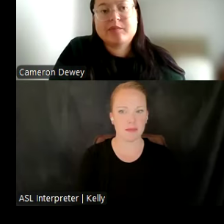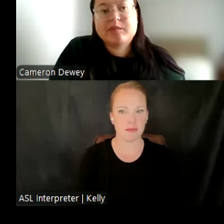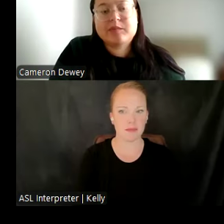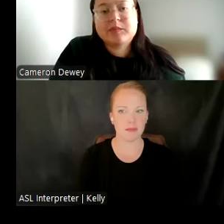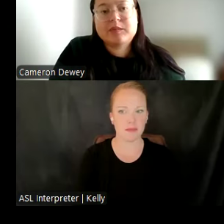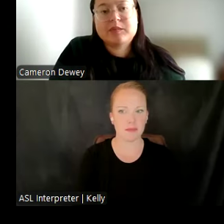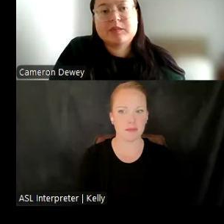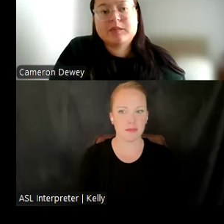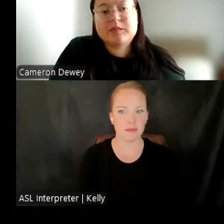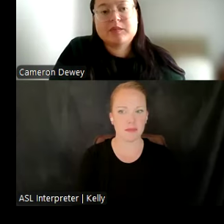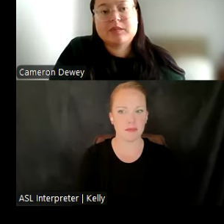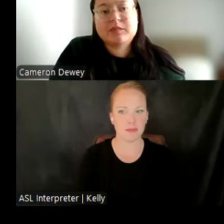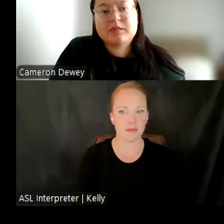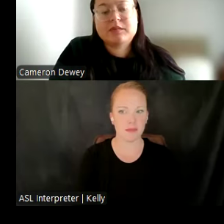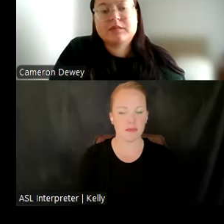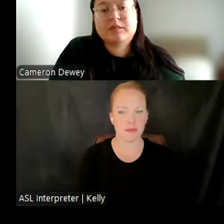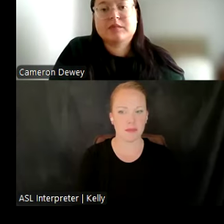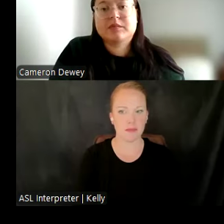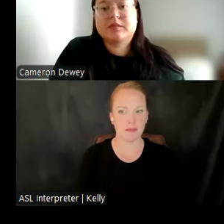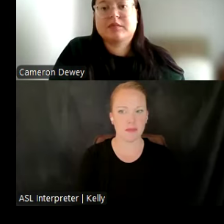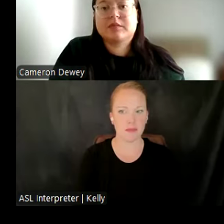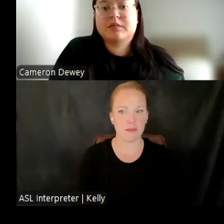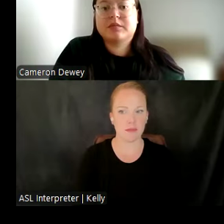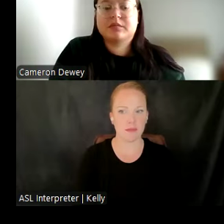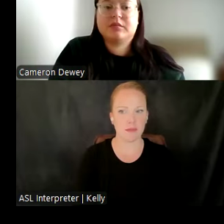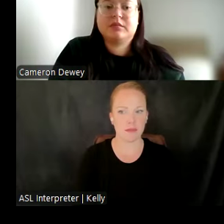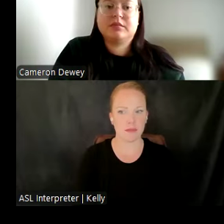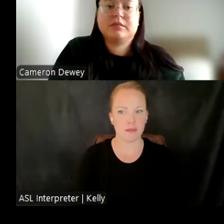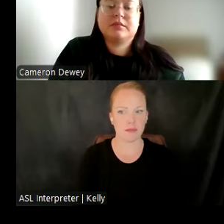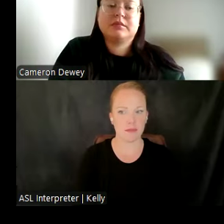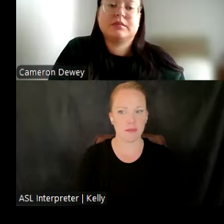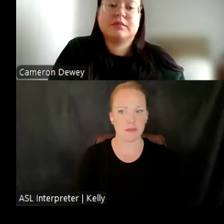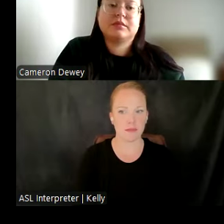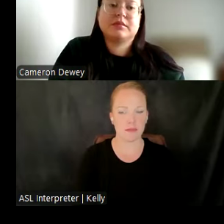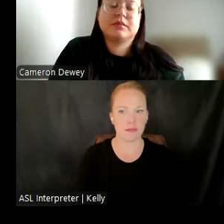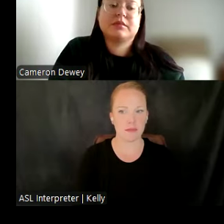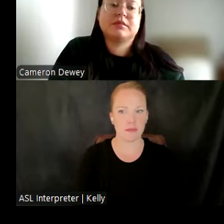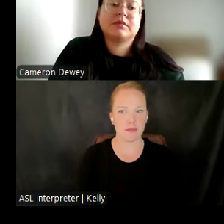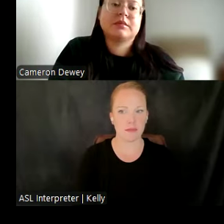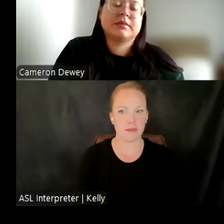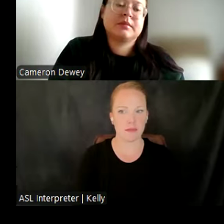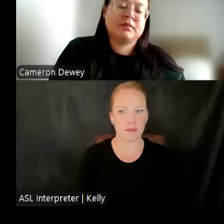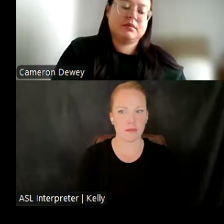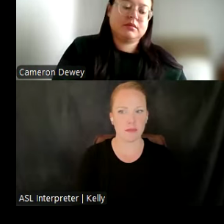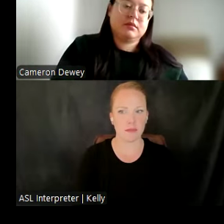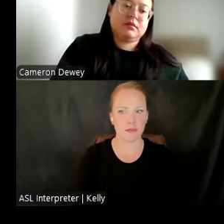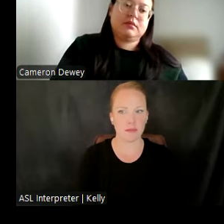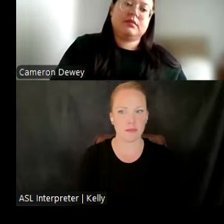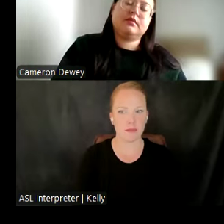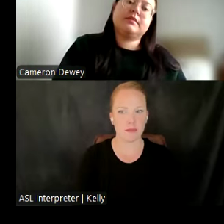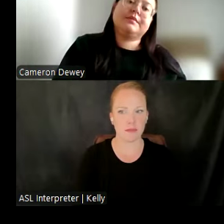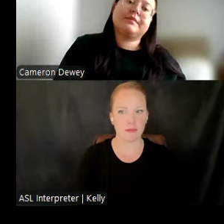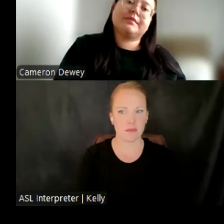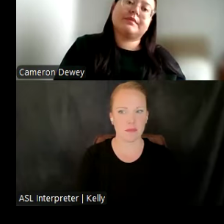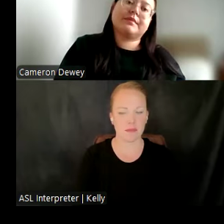if there's time for another before the last train. What could happen to make the amygdala kick in? What if